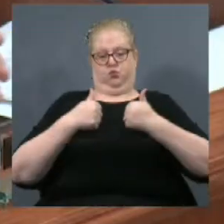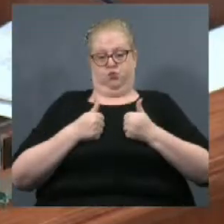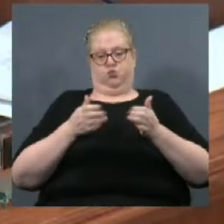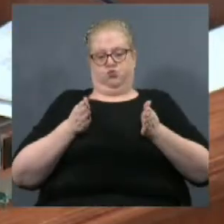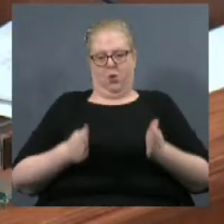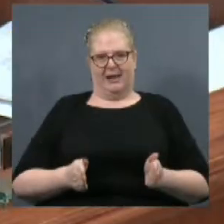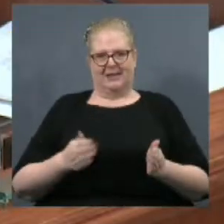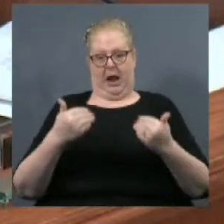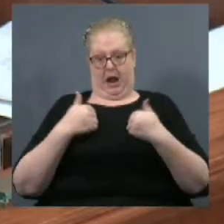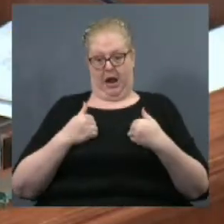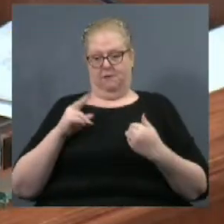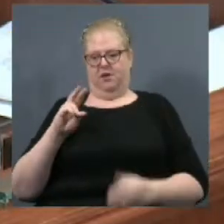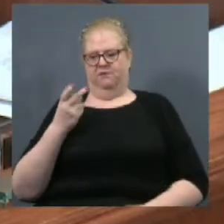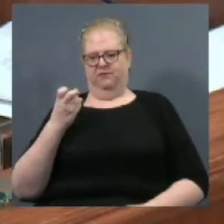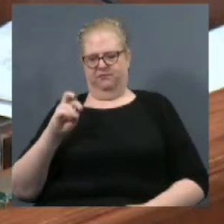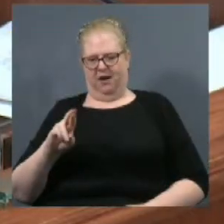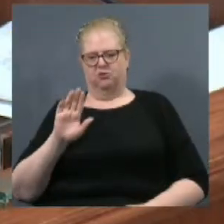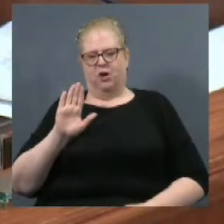if they have a voucher.